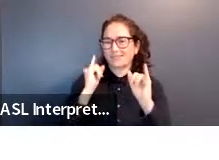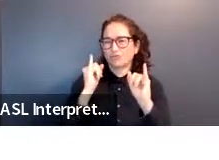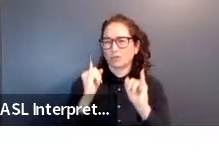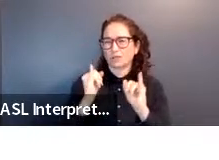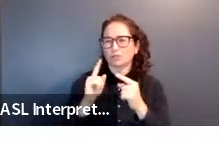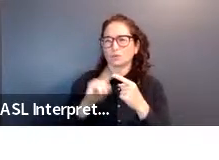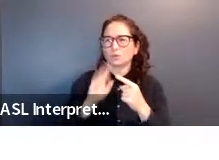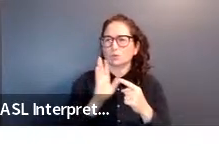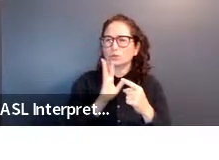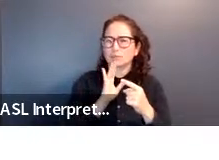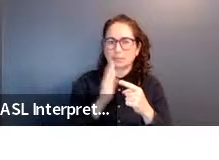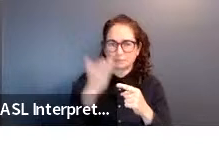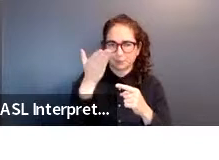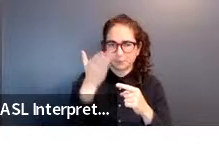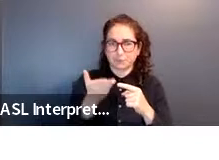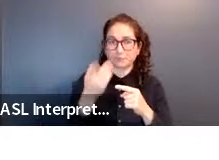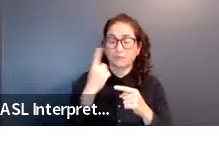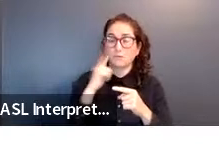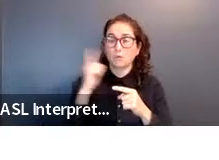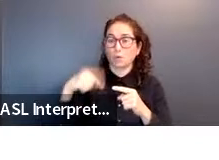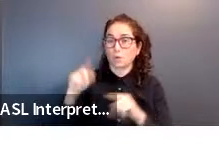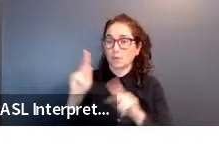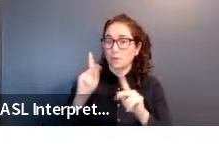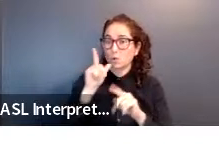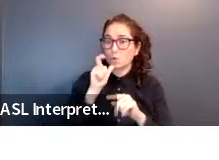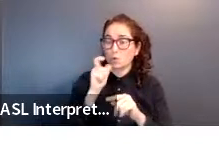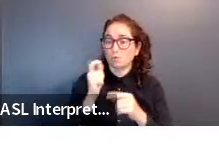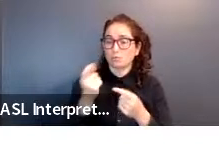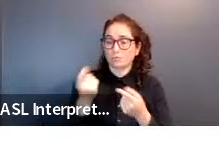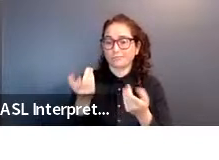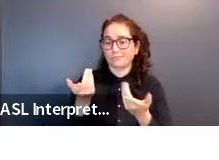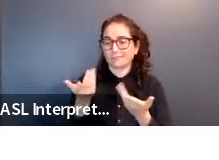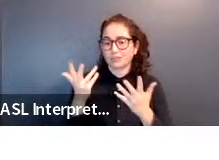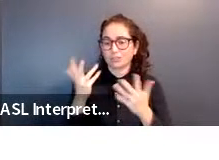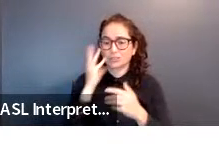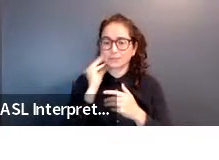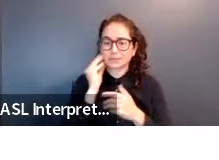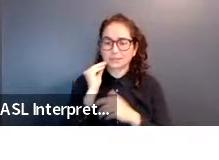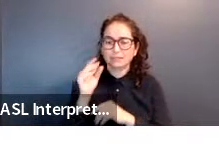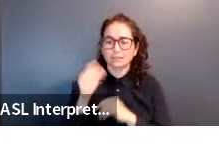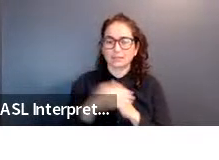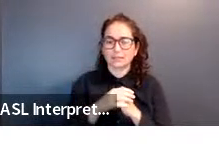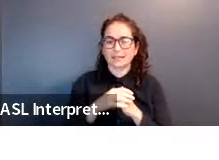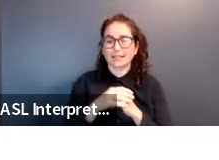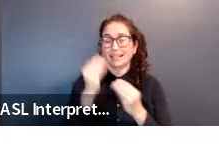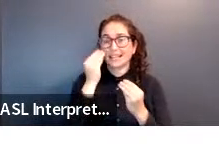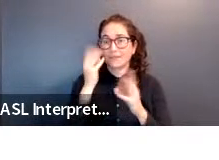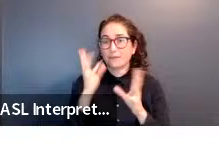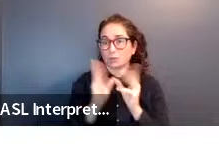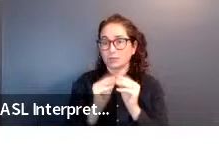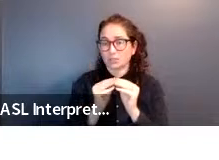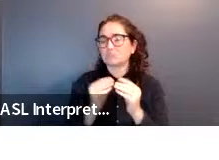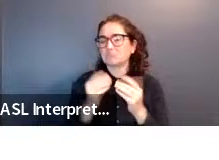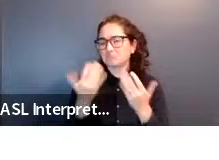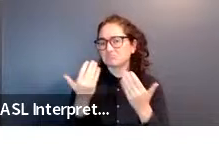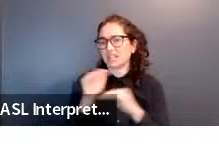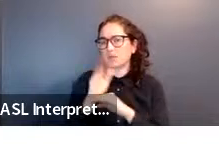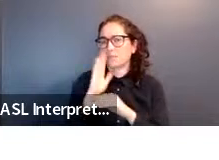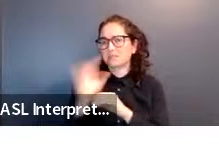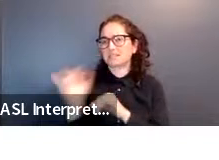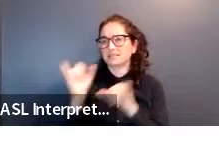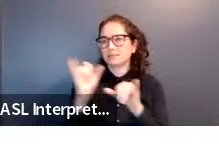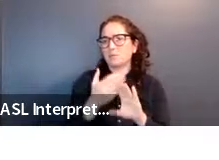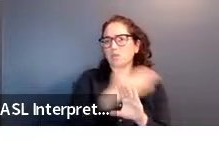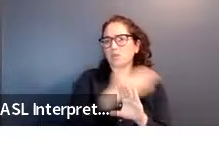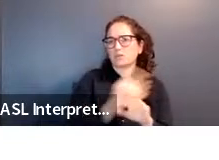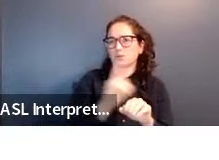follow. For those of you who attended a DCP info session before, tonight's will run very similarly to those.